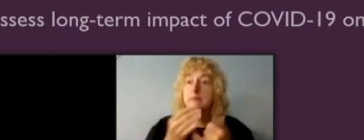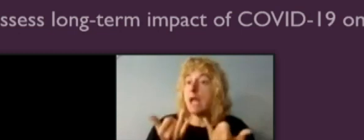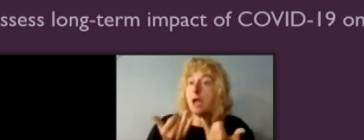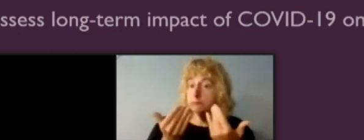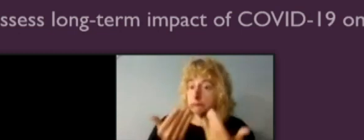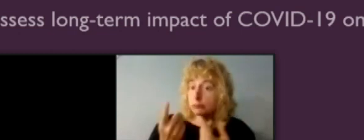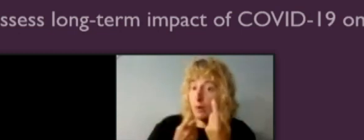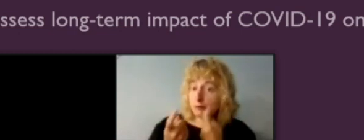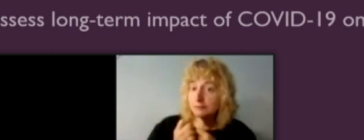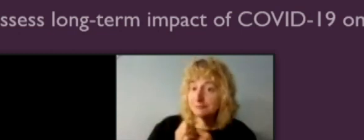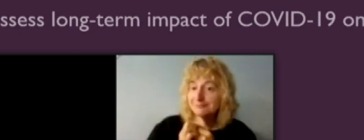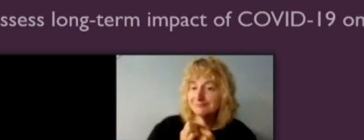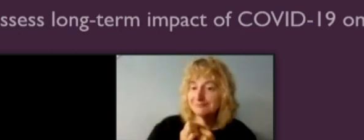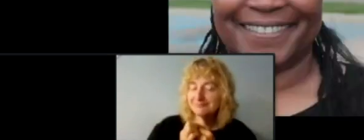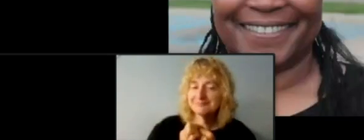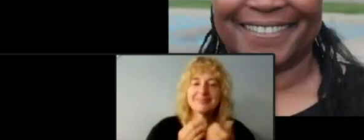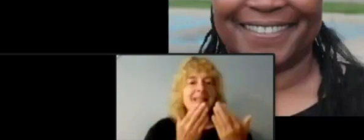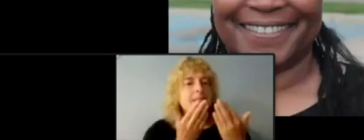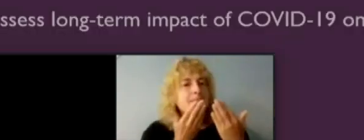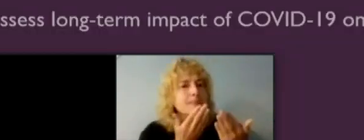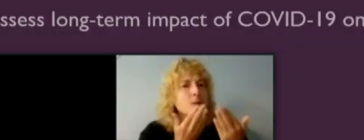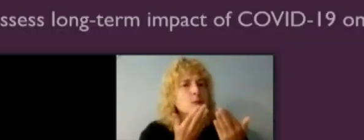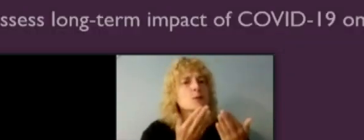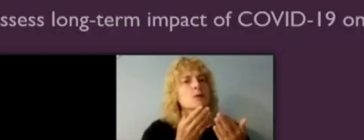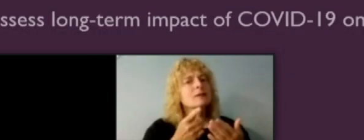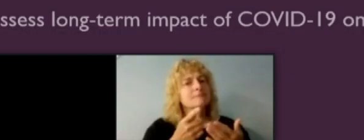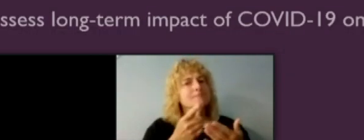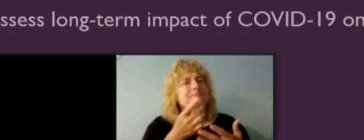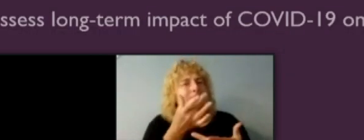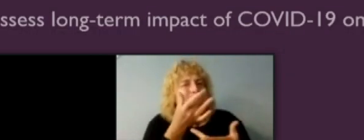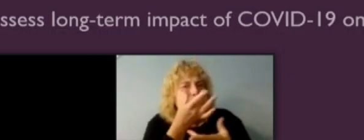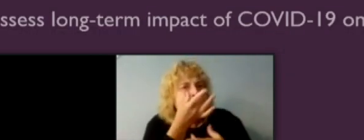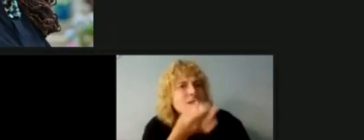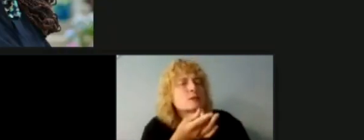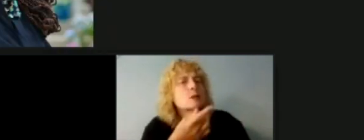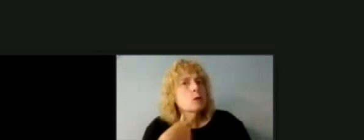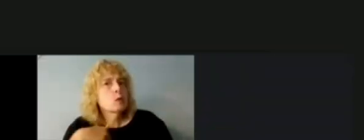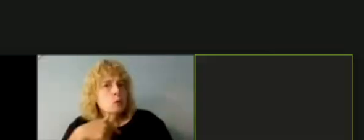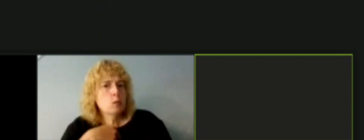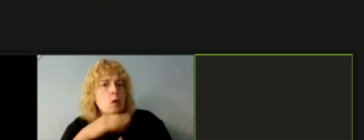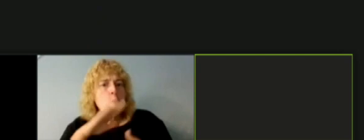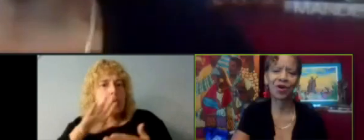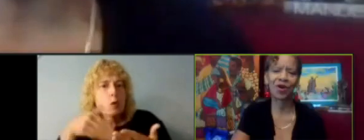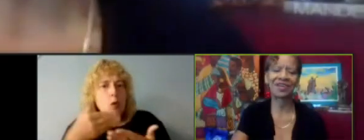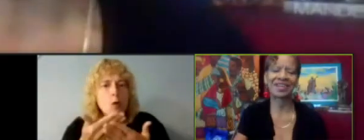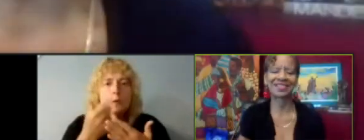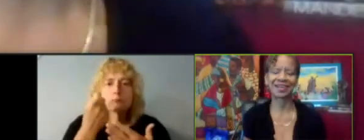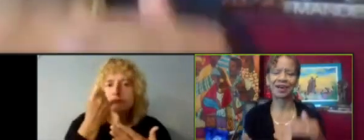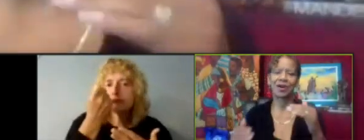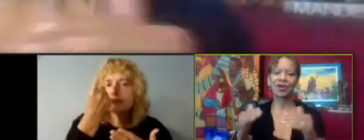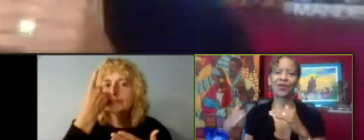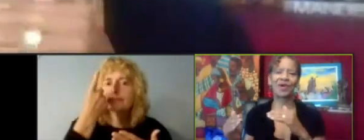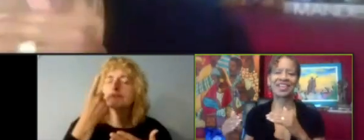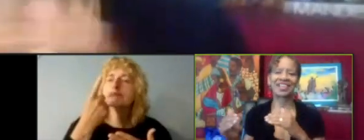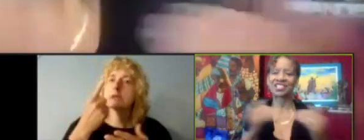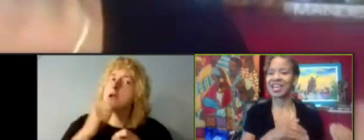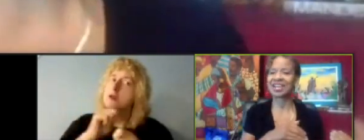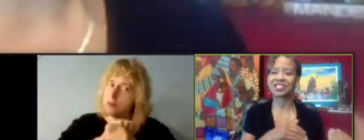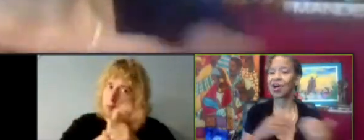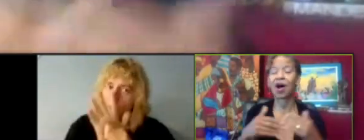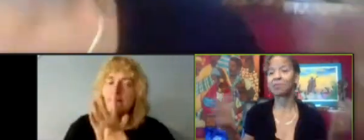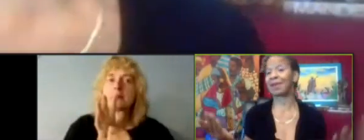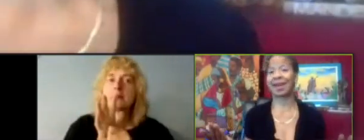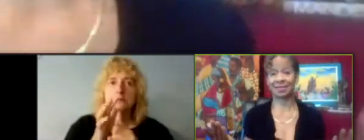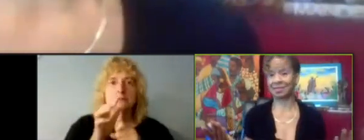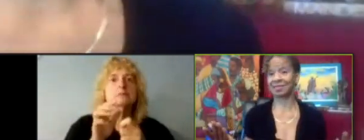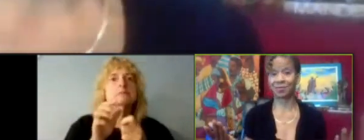Thank you so much. This is pretty intriguing, and we all understand how COVID has created a change